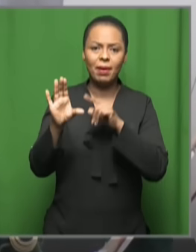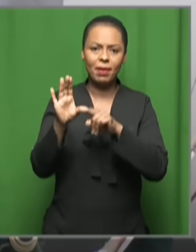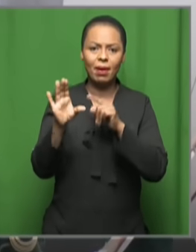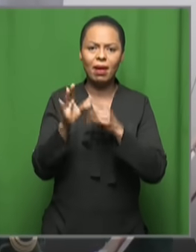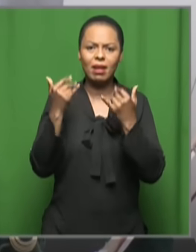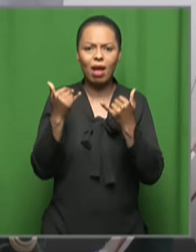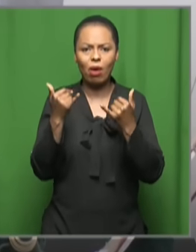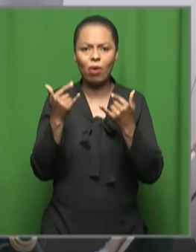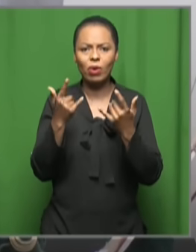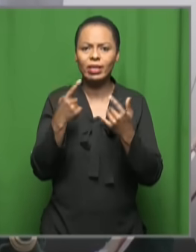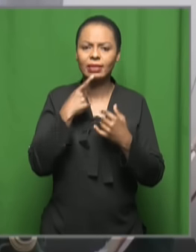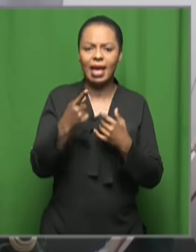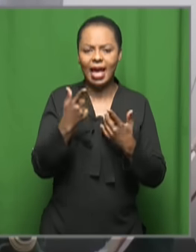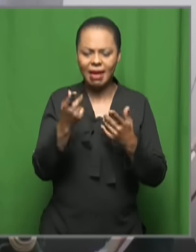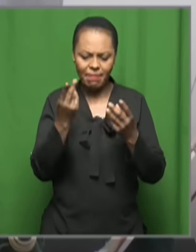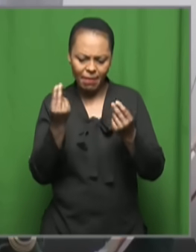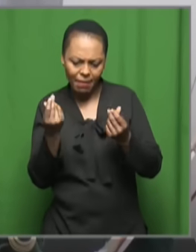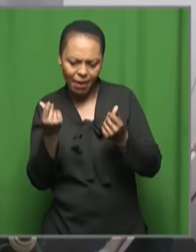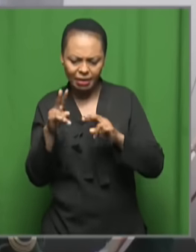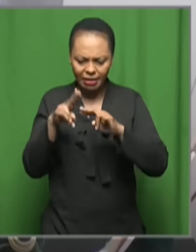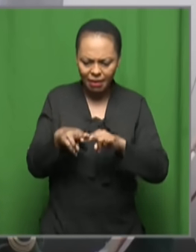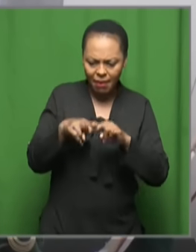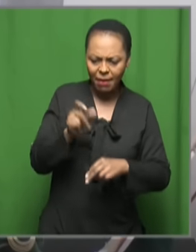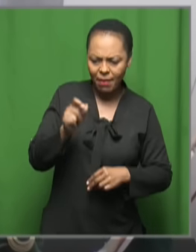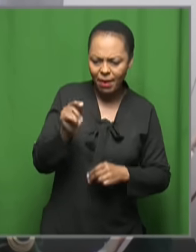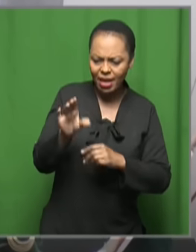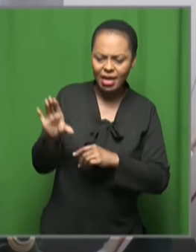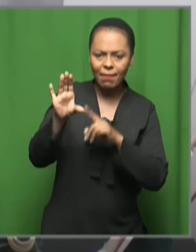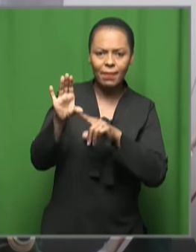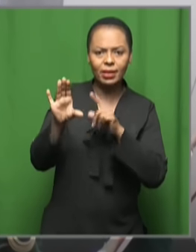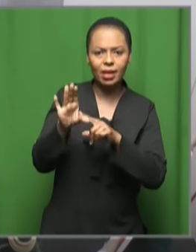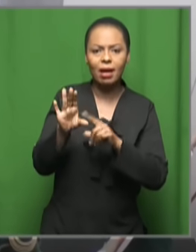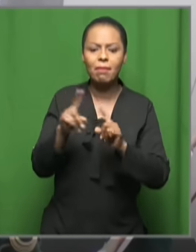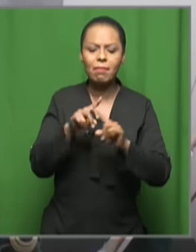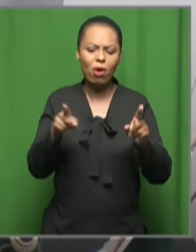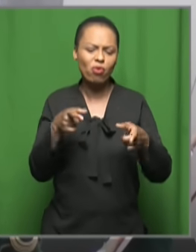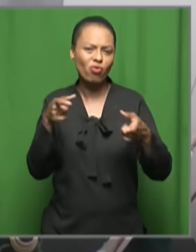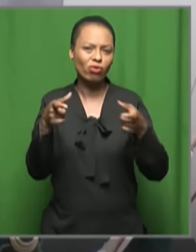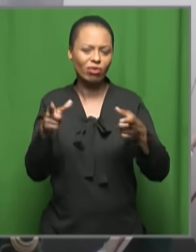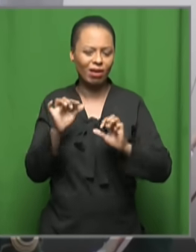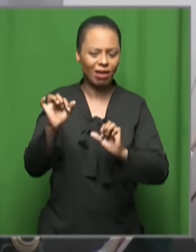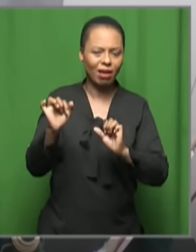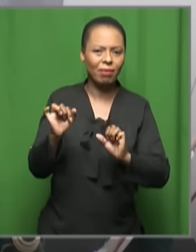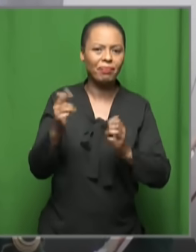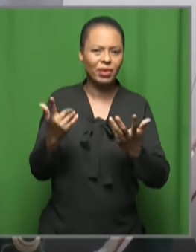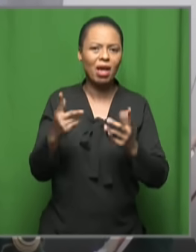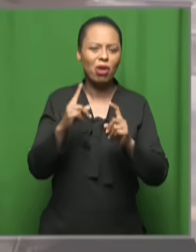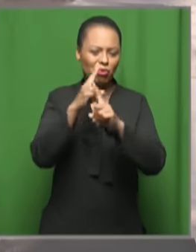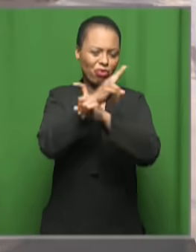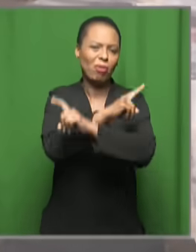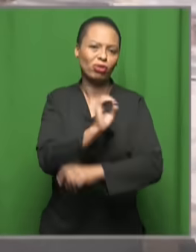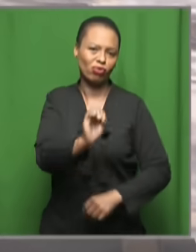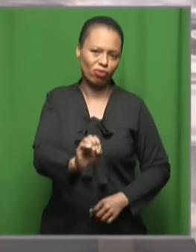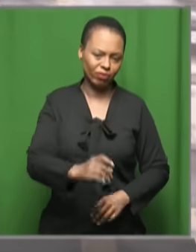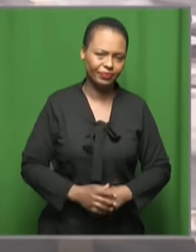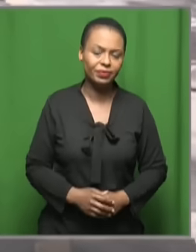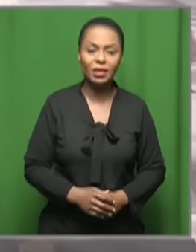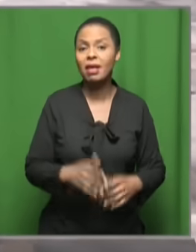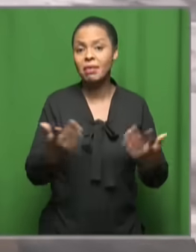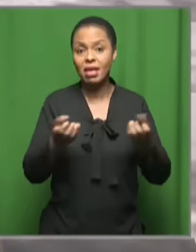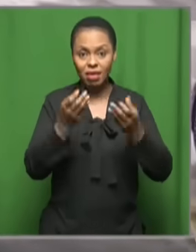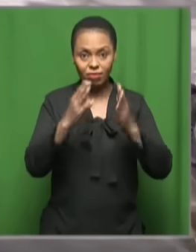financialized, and it has become kind of generalized, and the control as it is now has become much more complicated. For